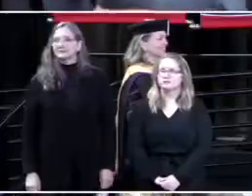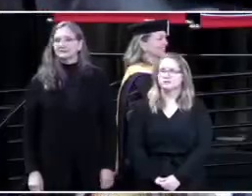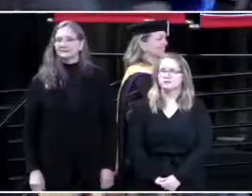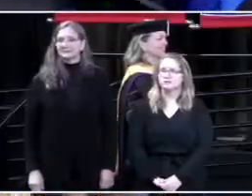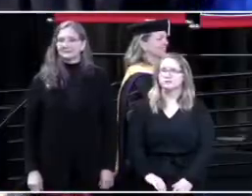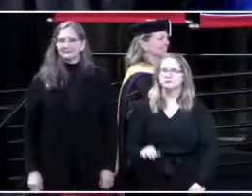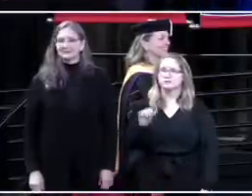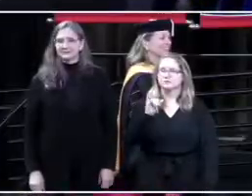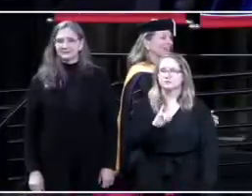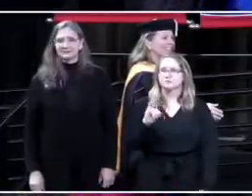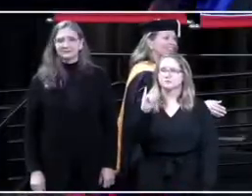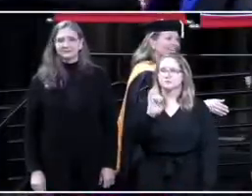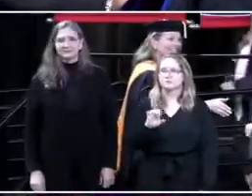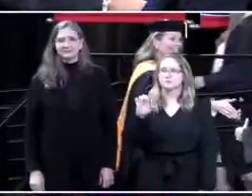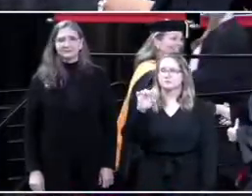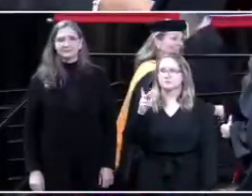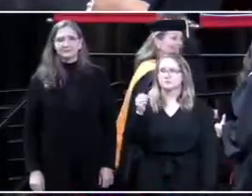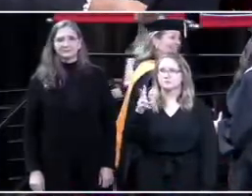Ivy Elizabeth Brown,